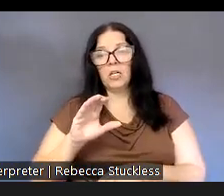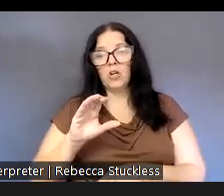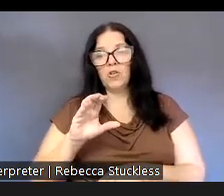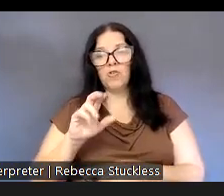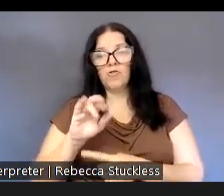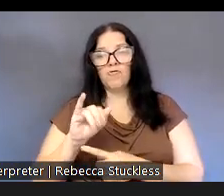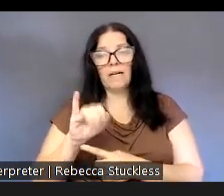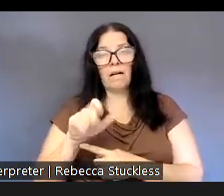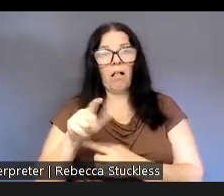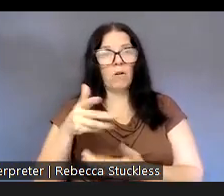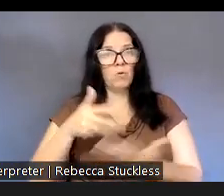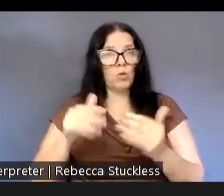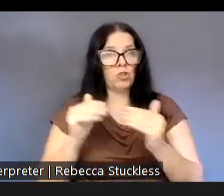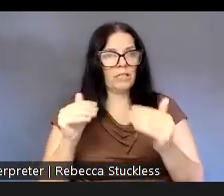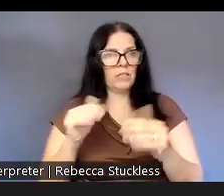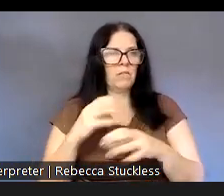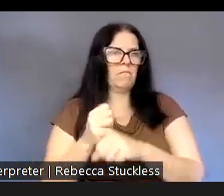CSJ.